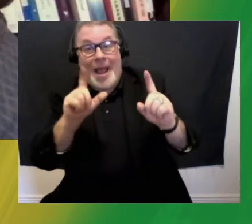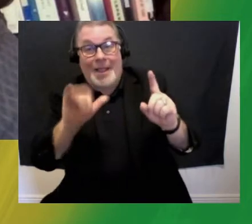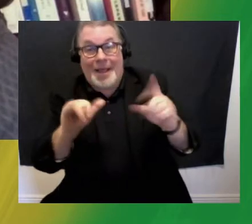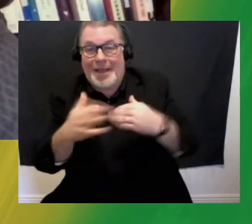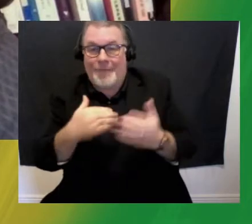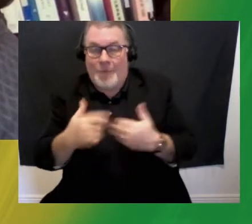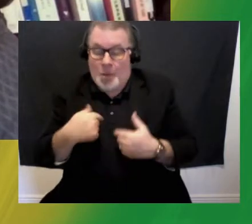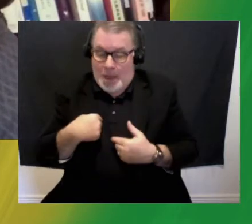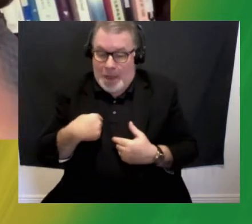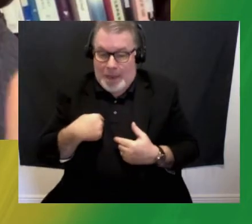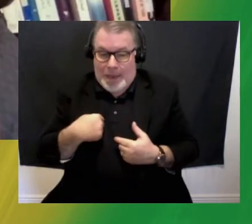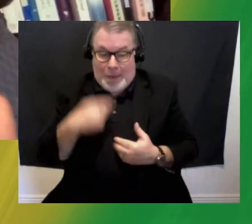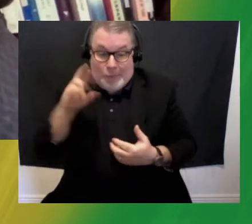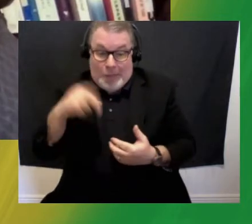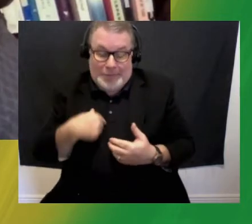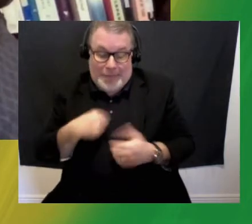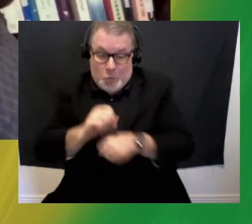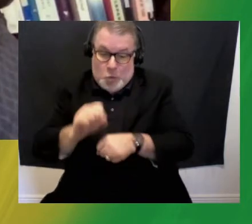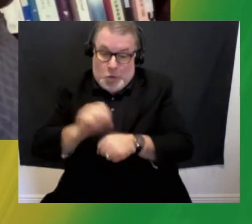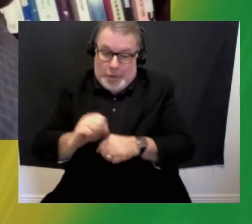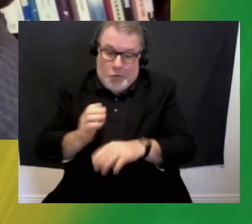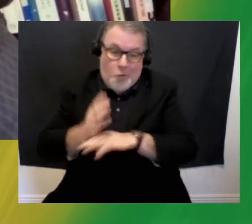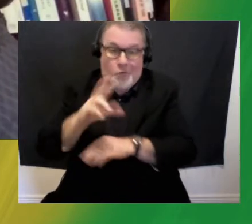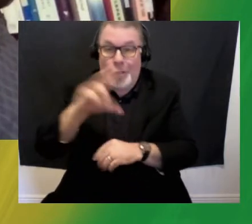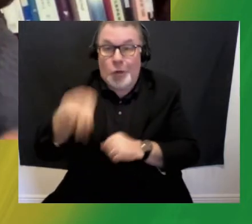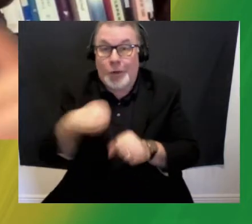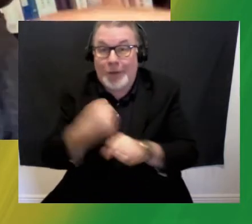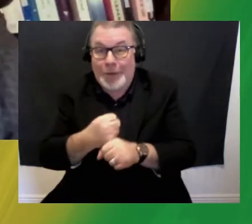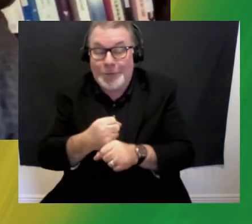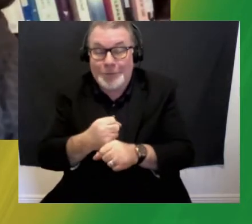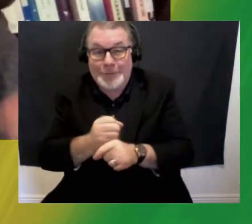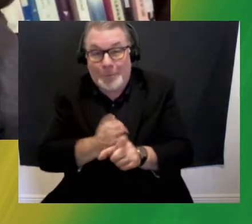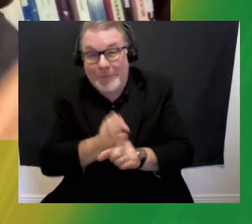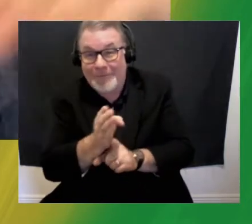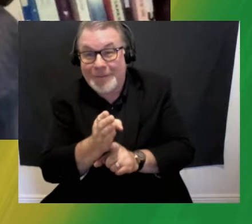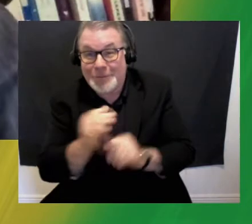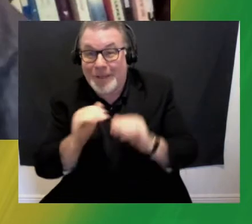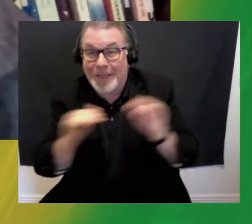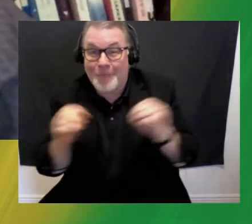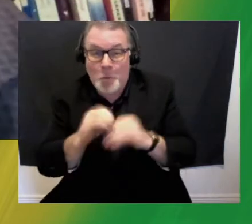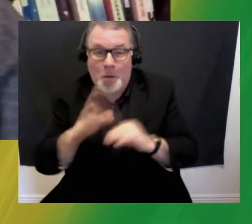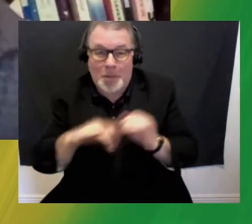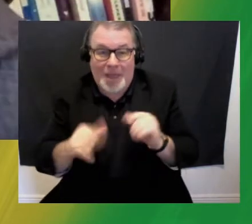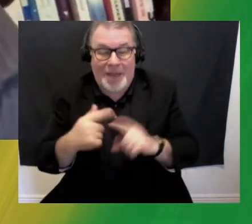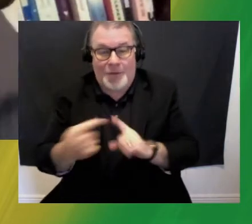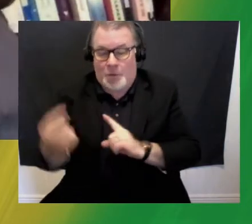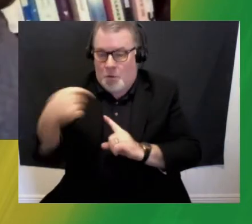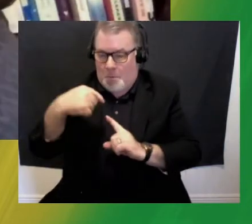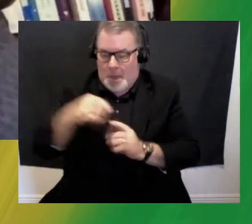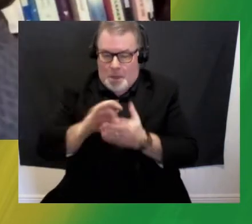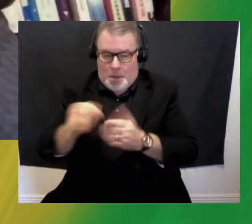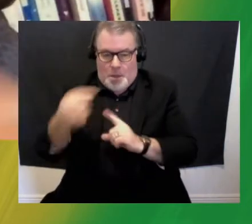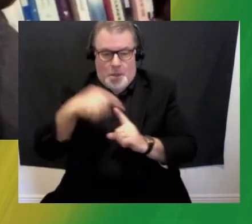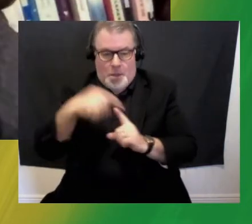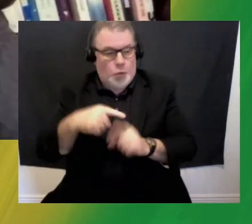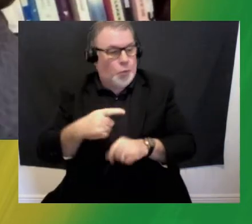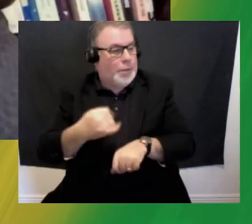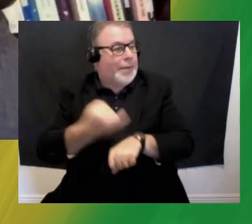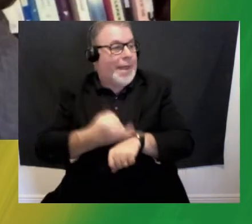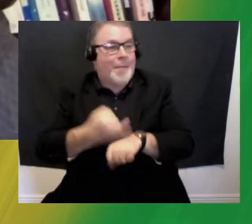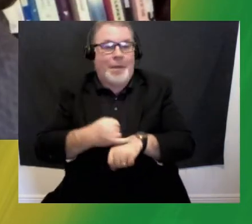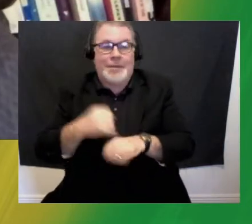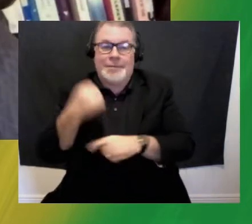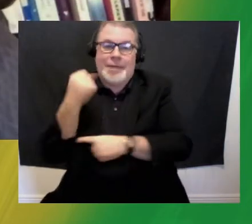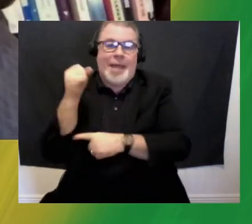work for over 30 years on a professional level, more than that, if you just go back to the sort of campus activism days, maybe